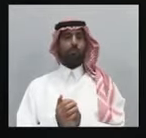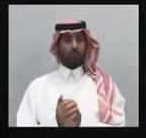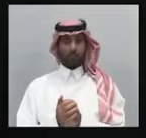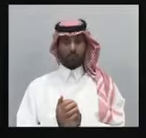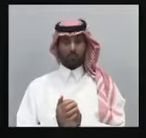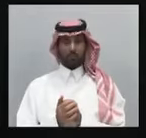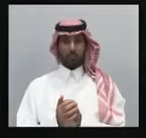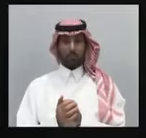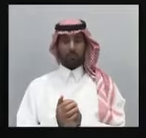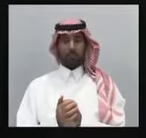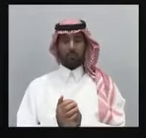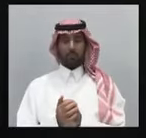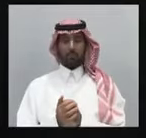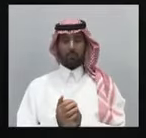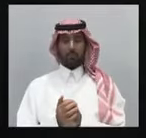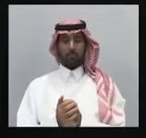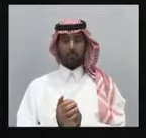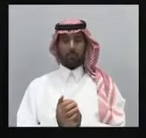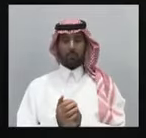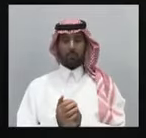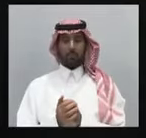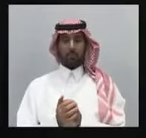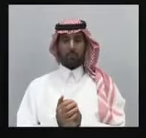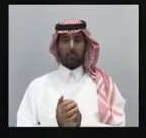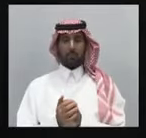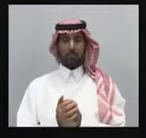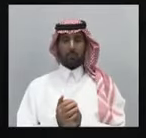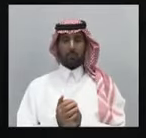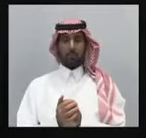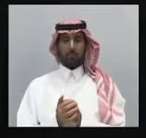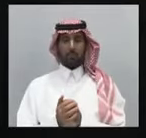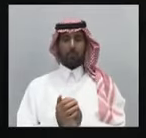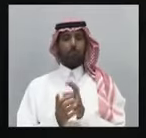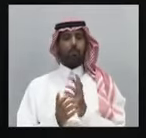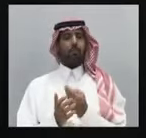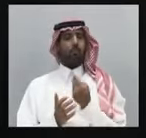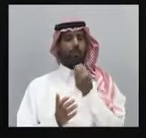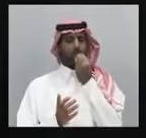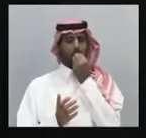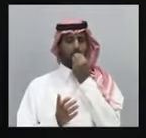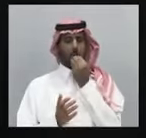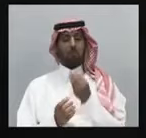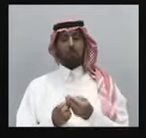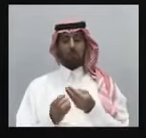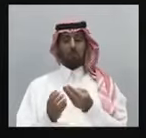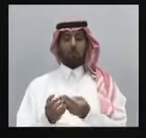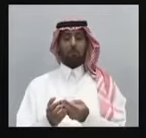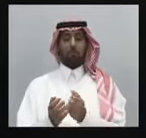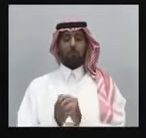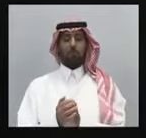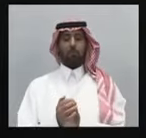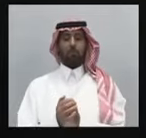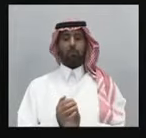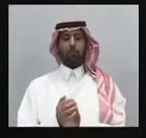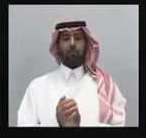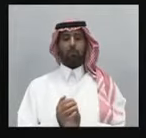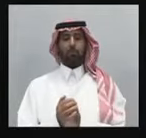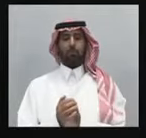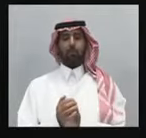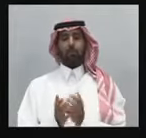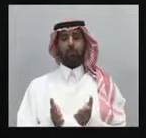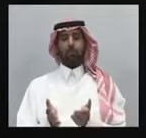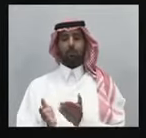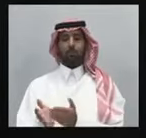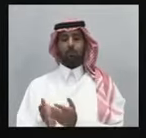number 2, which is the archaeological intern. Food is offered for candidates.